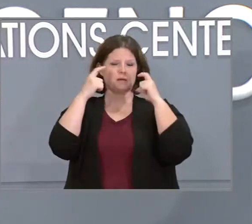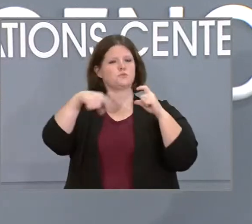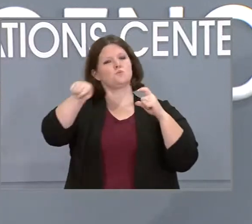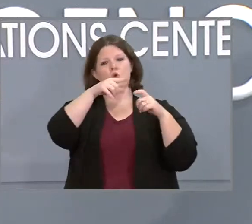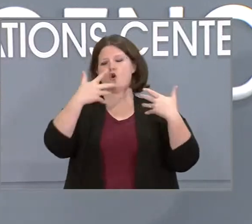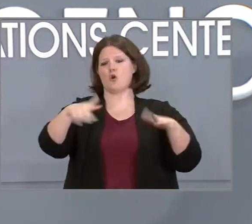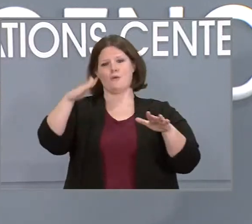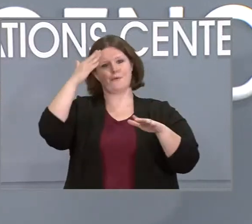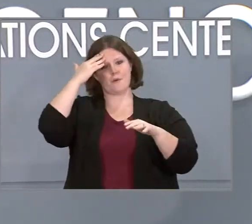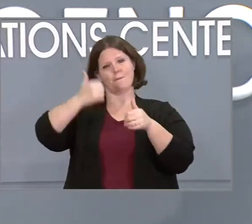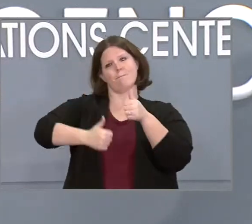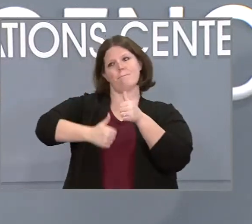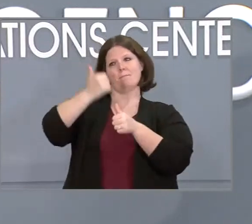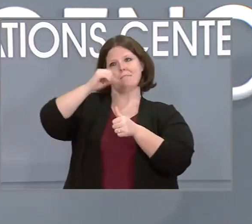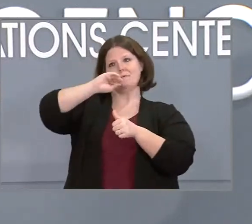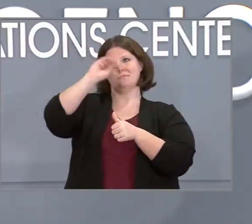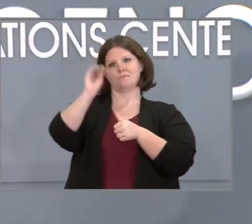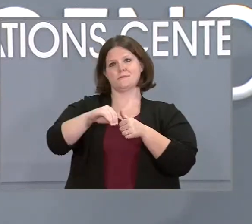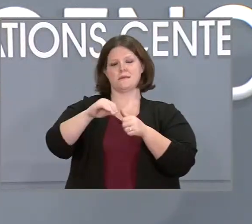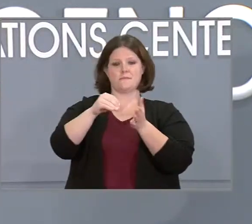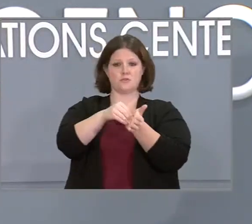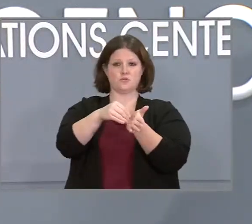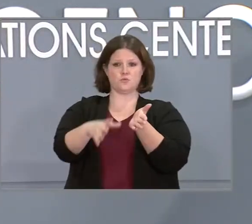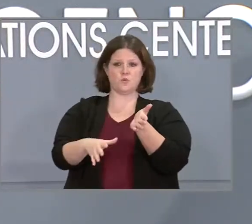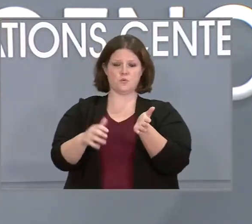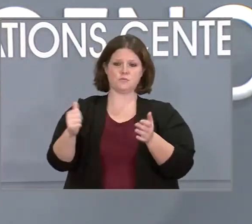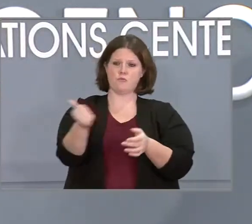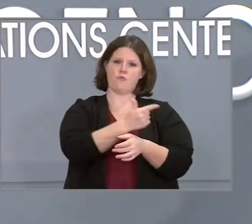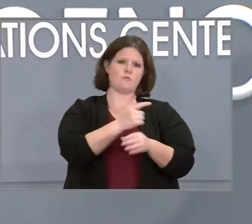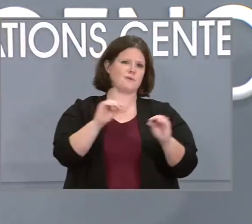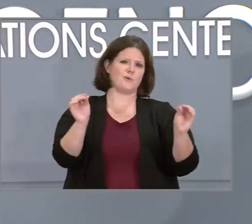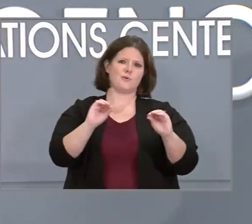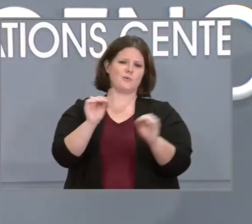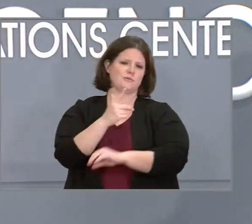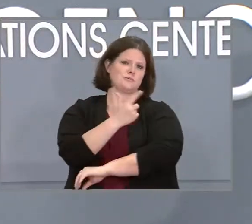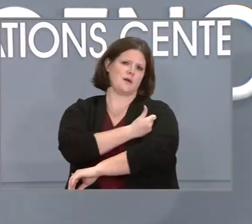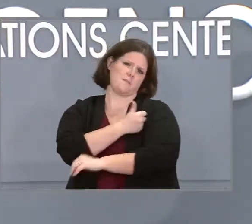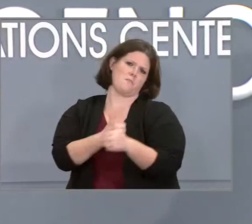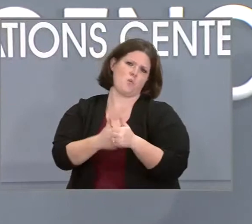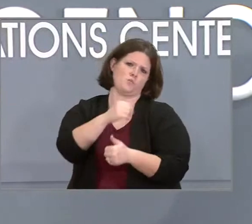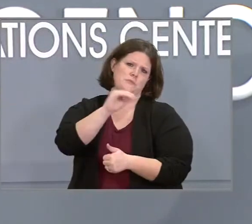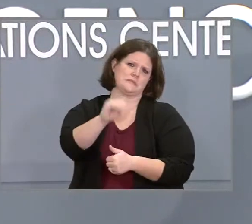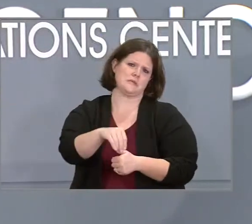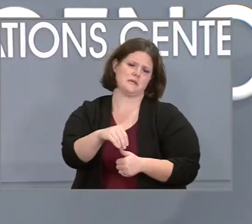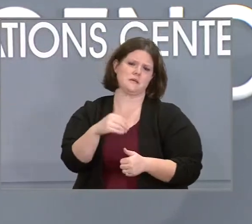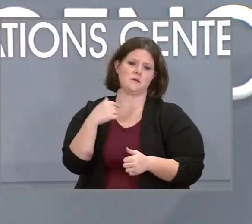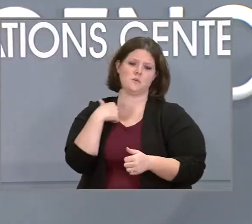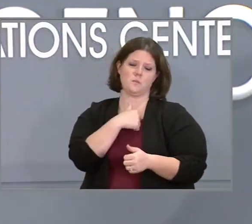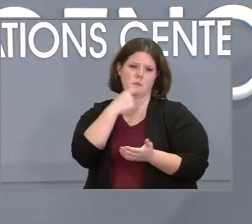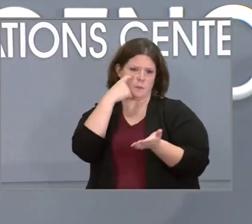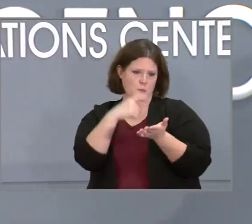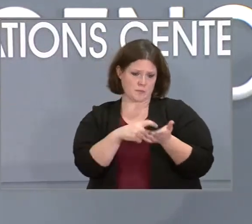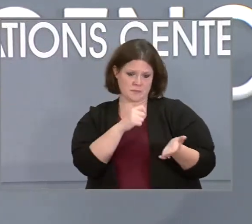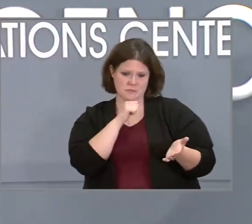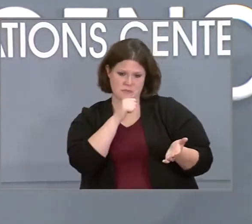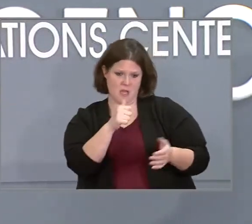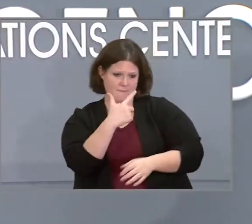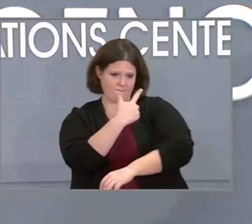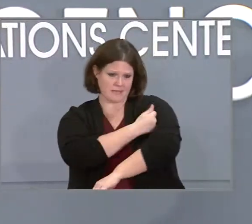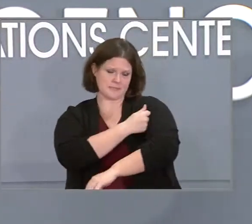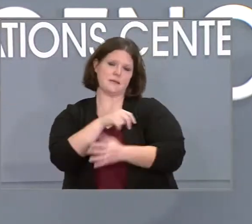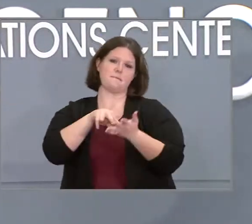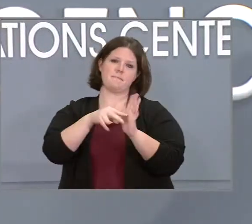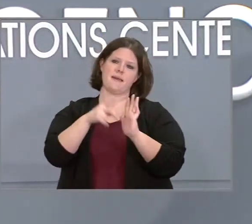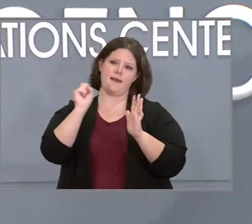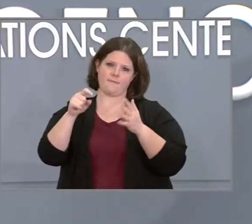the vast majority of our students are unvaccinated. And what we say, when you have the vast majority of folks who are unvaccinated, you got to